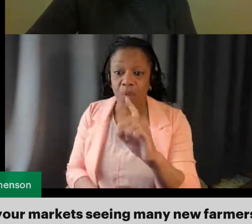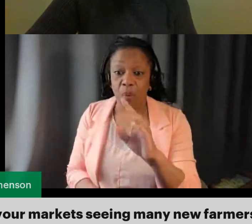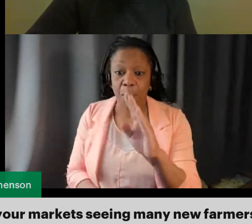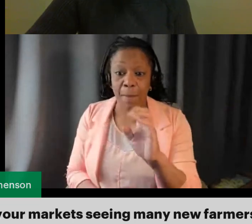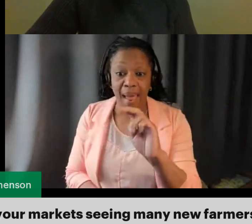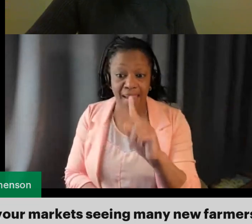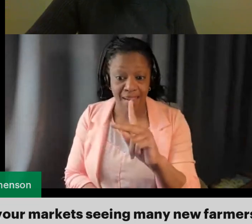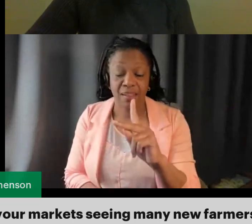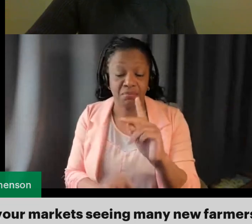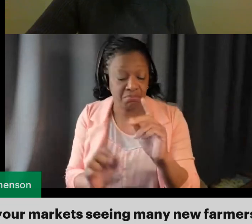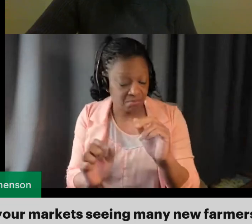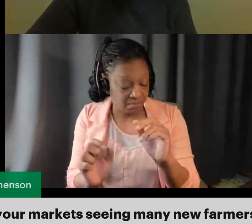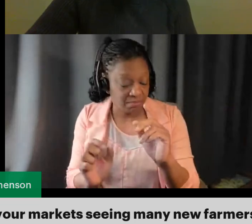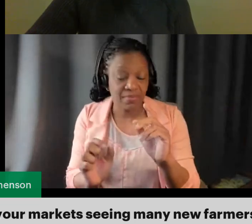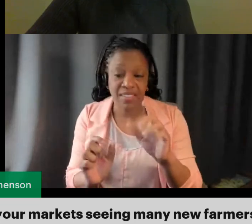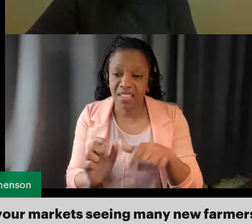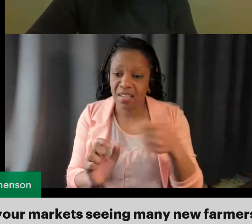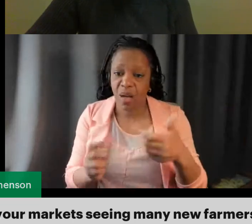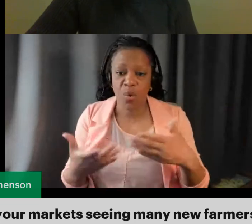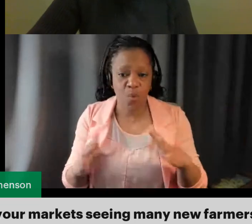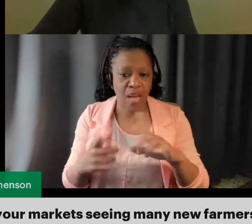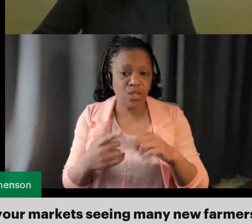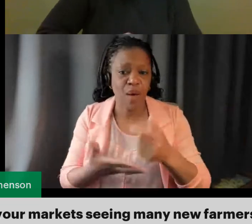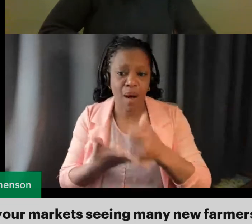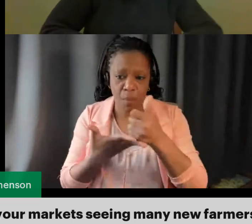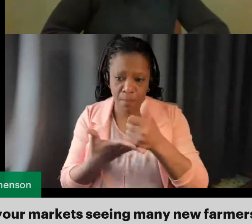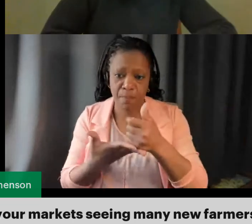ways that you can help out.